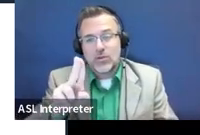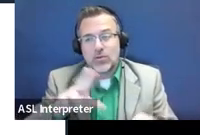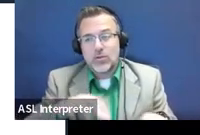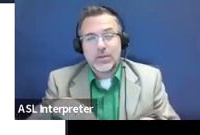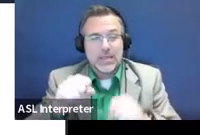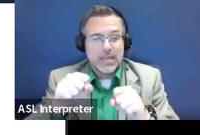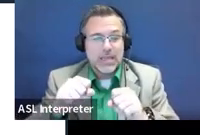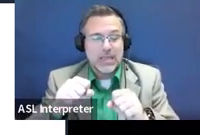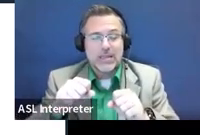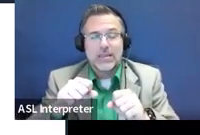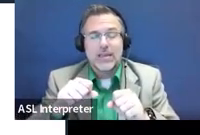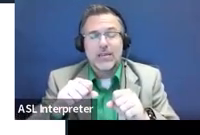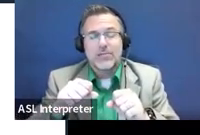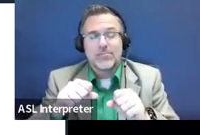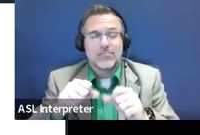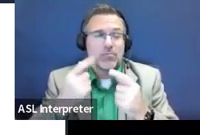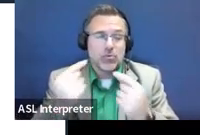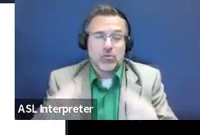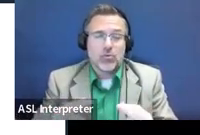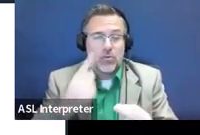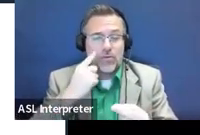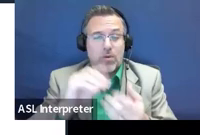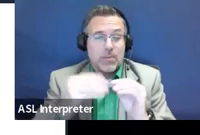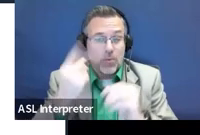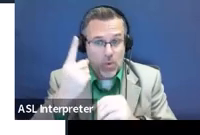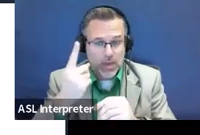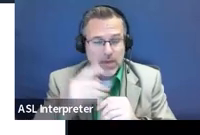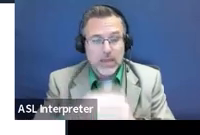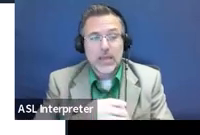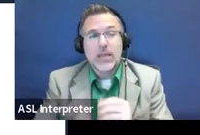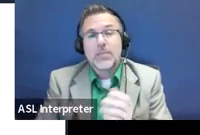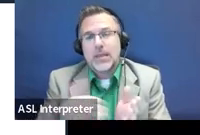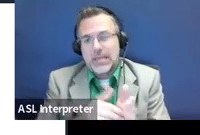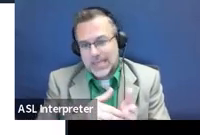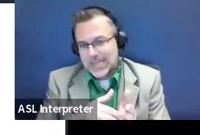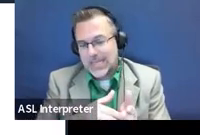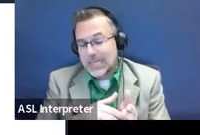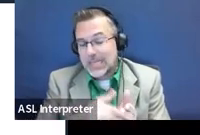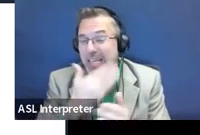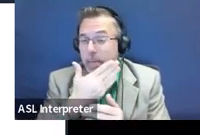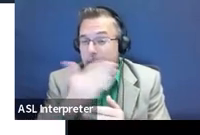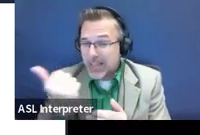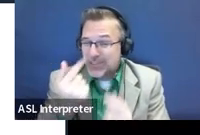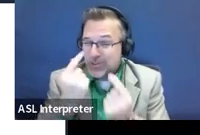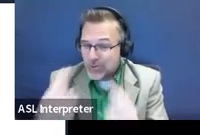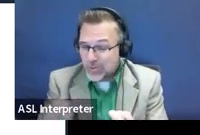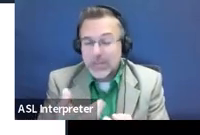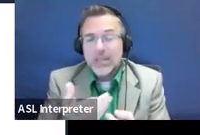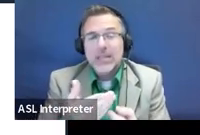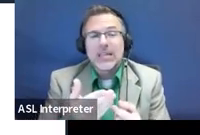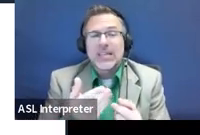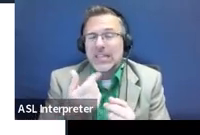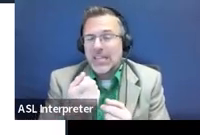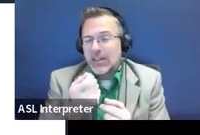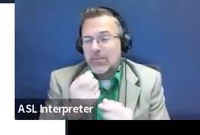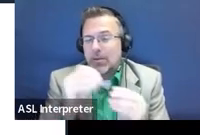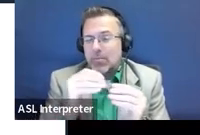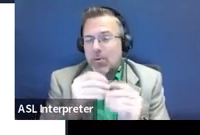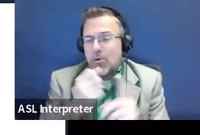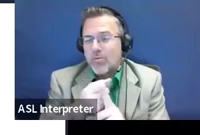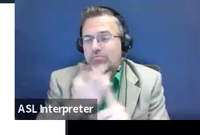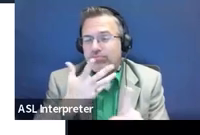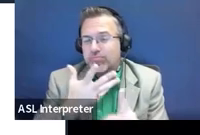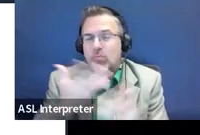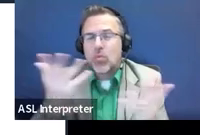number one. But here's that best practice. So this gives you a little more information about what could be